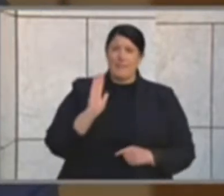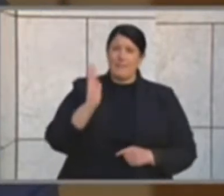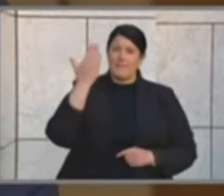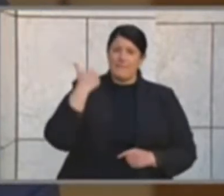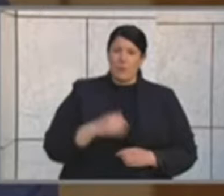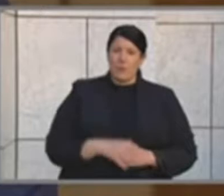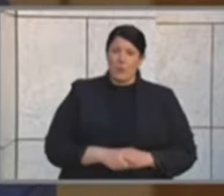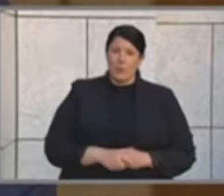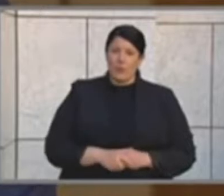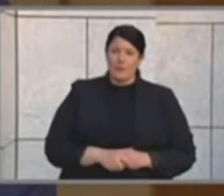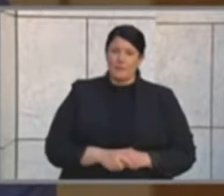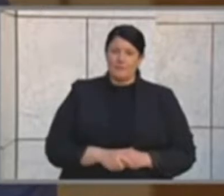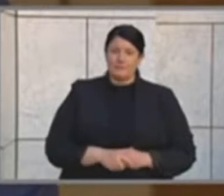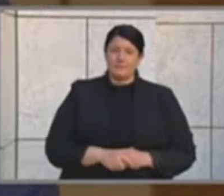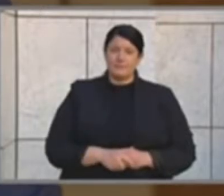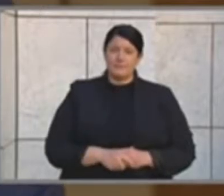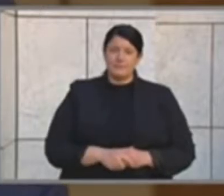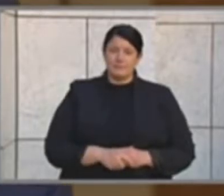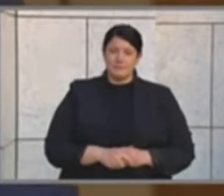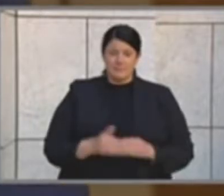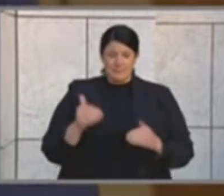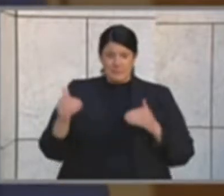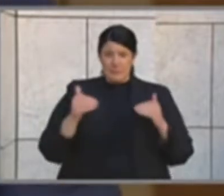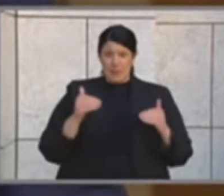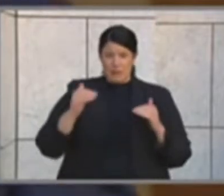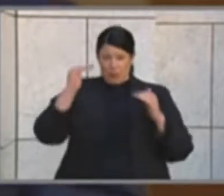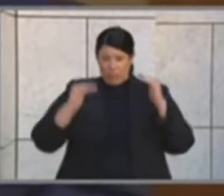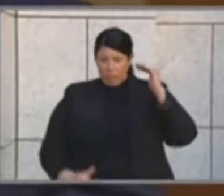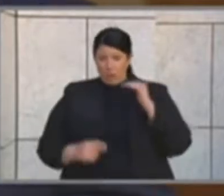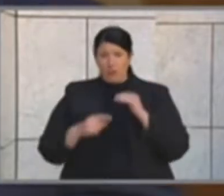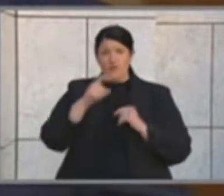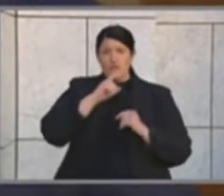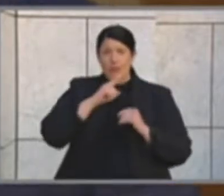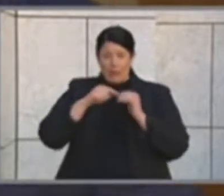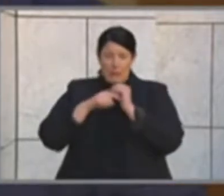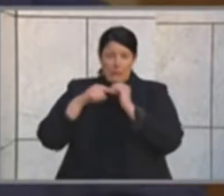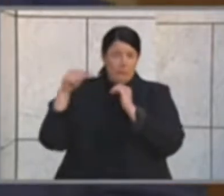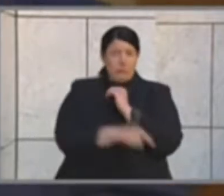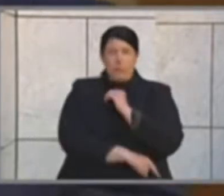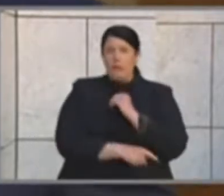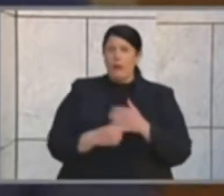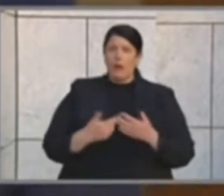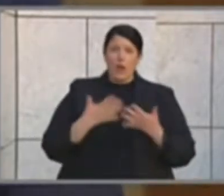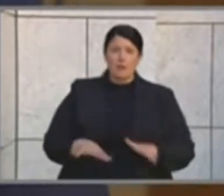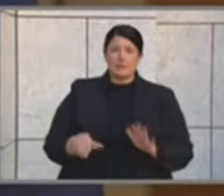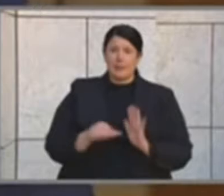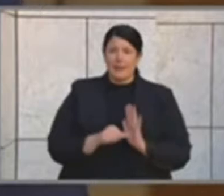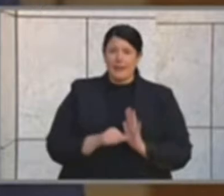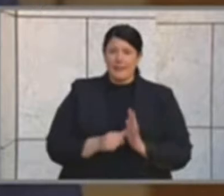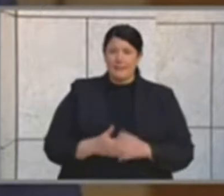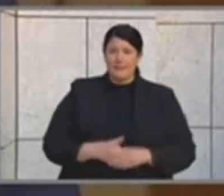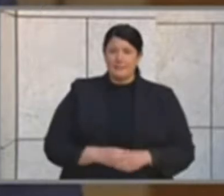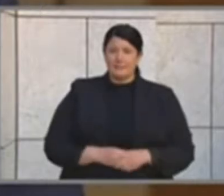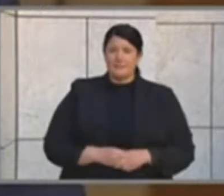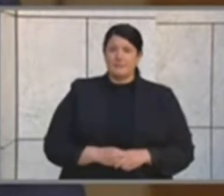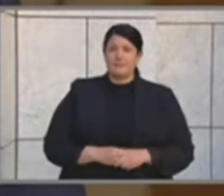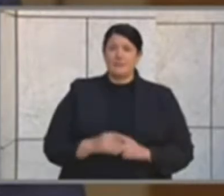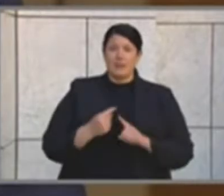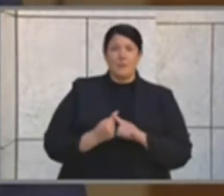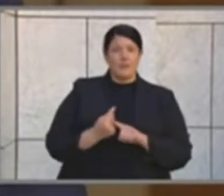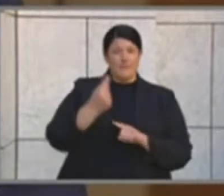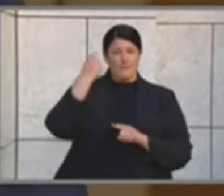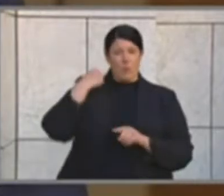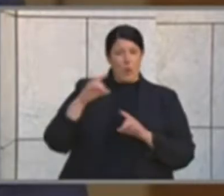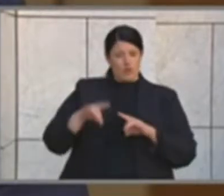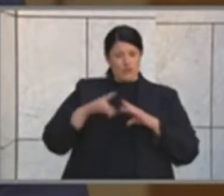rising, unemployment was falling, the budget was in balance for the first time in 11 years, and, according to the Reserve Bank Governor,